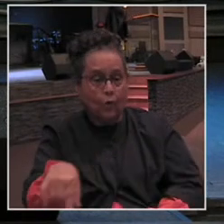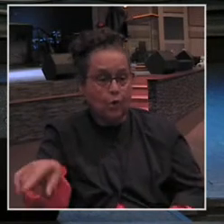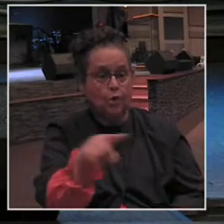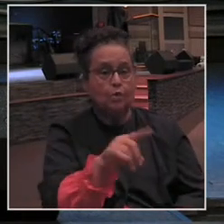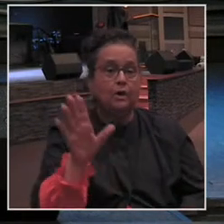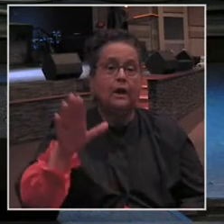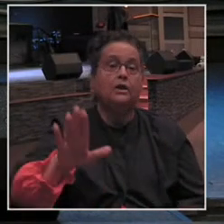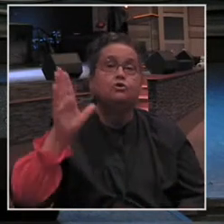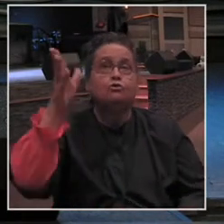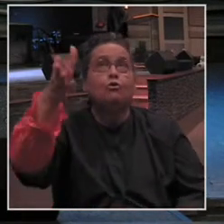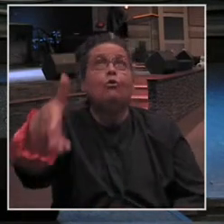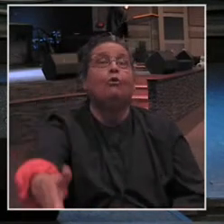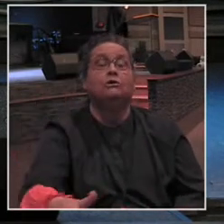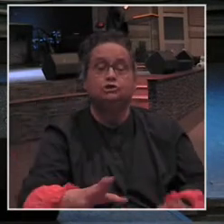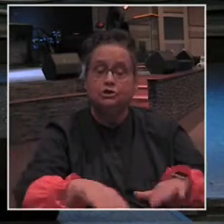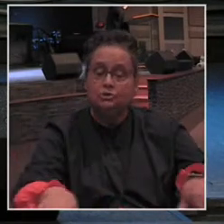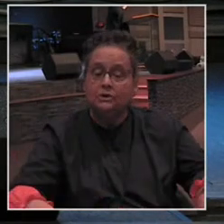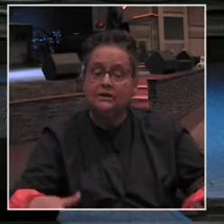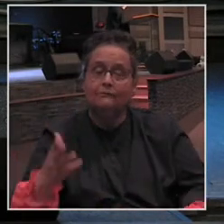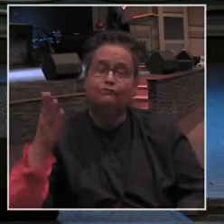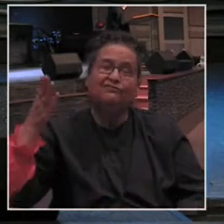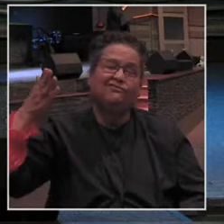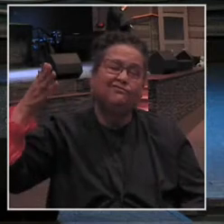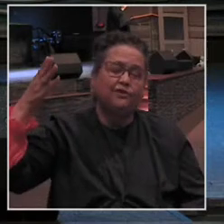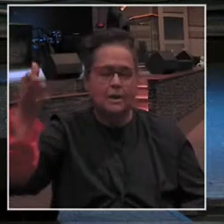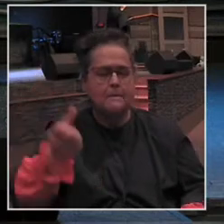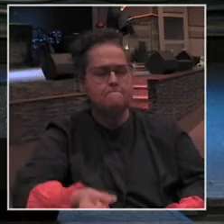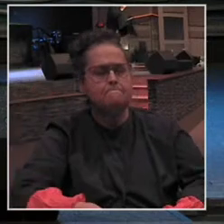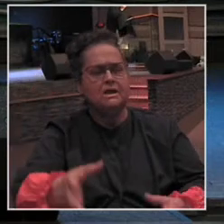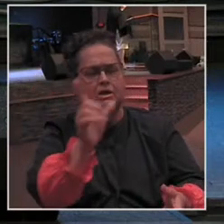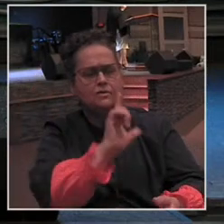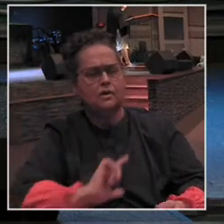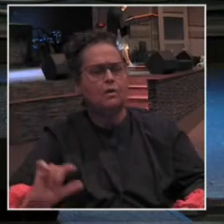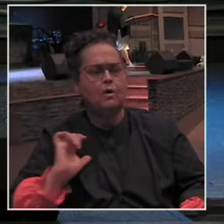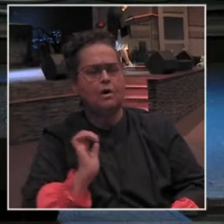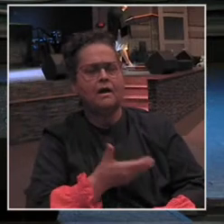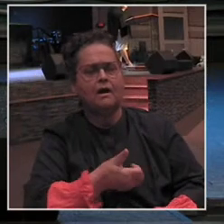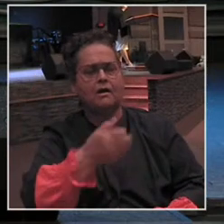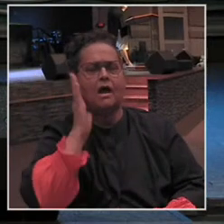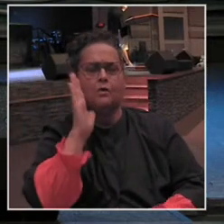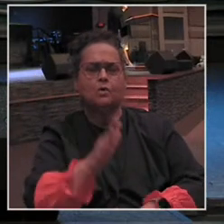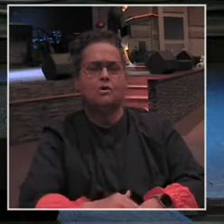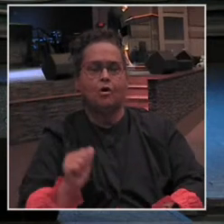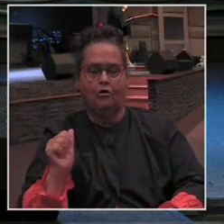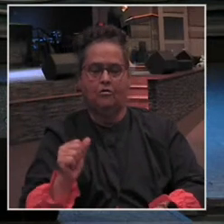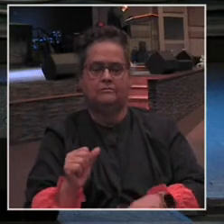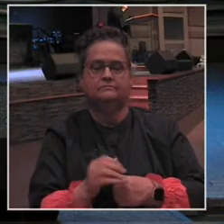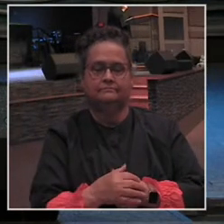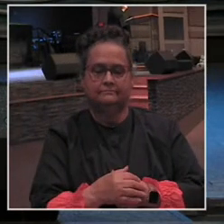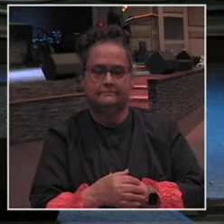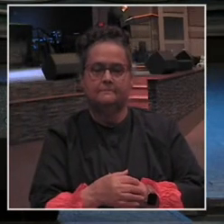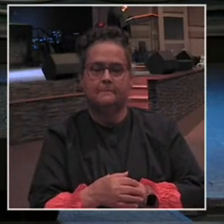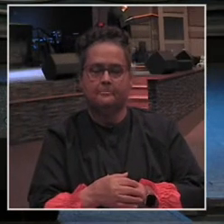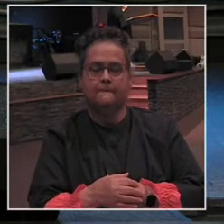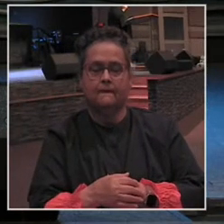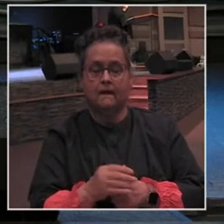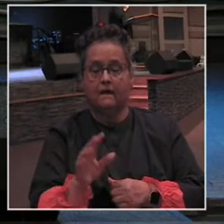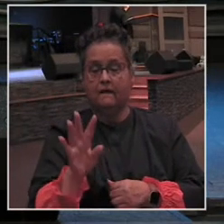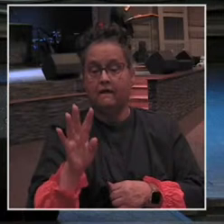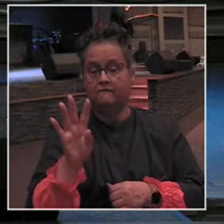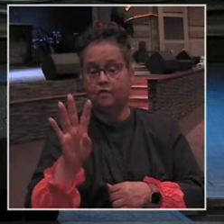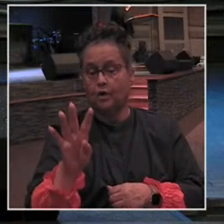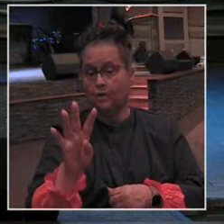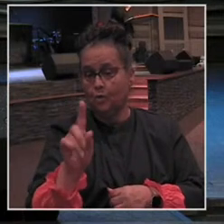children and all that are afar off, even as many as the Lord our God shall call. And then in verse